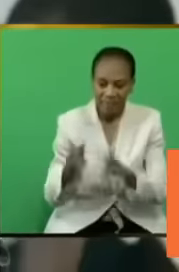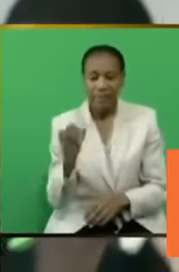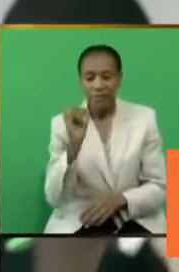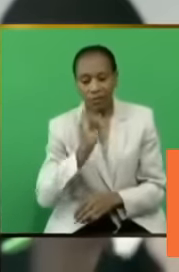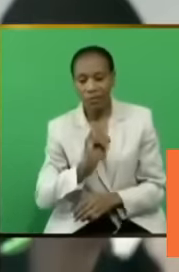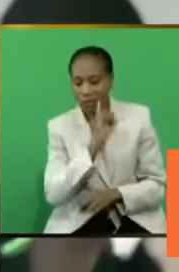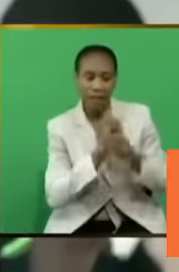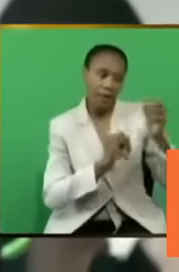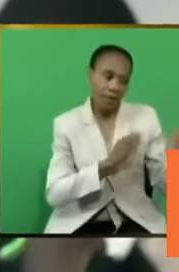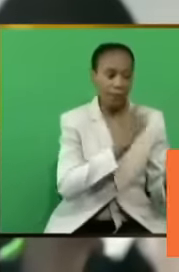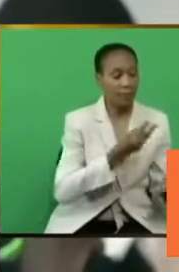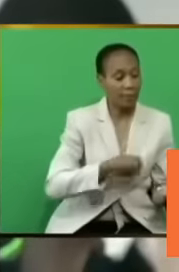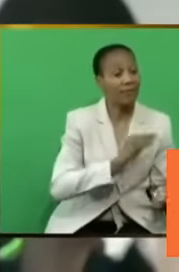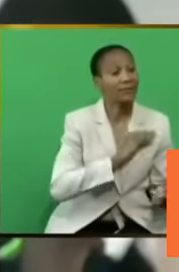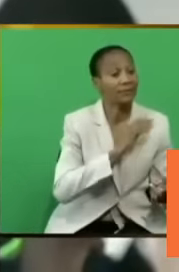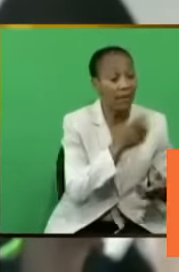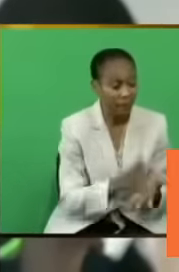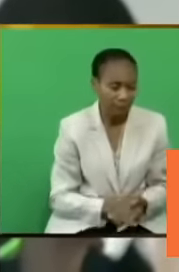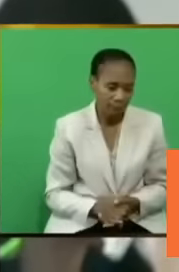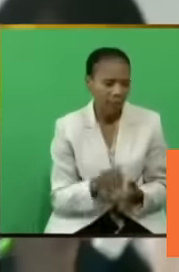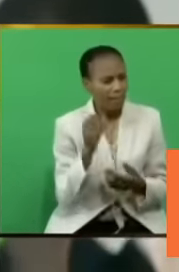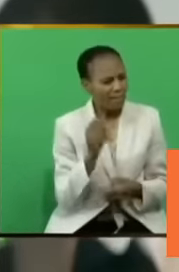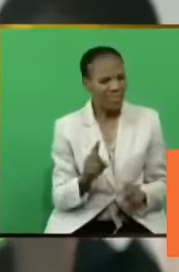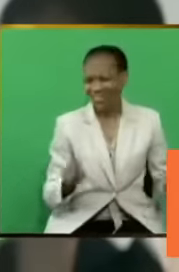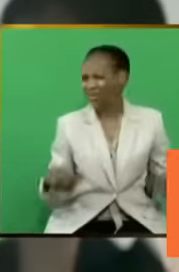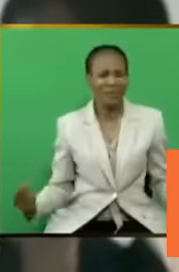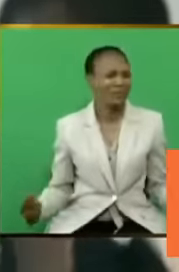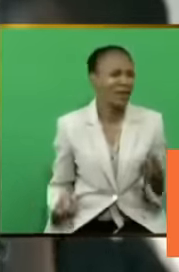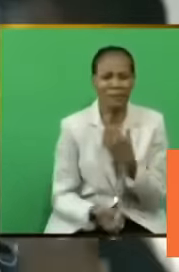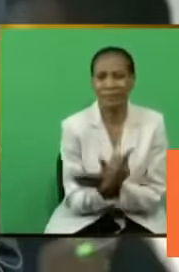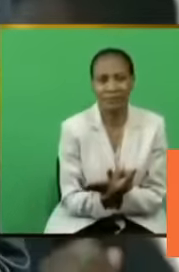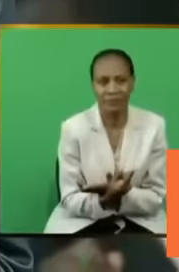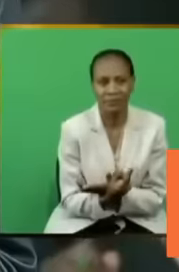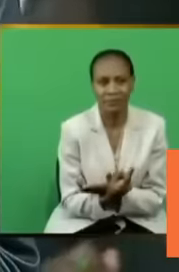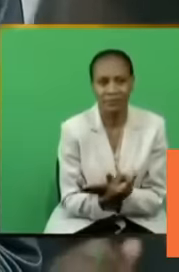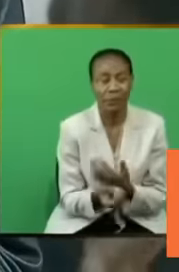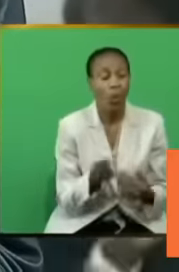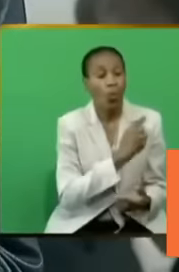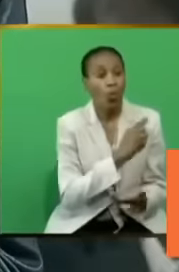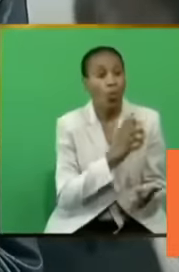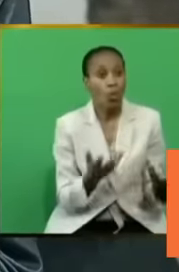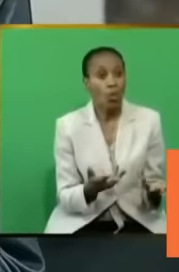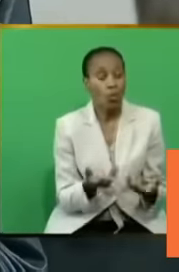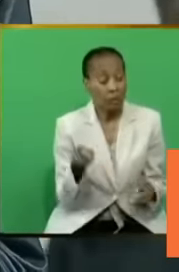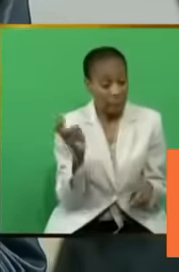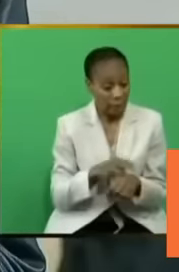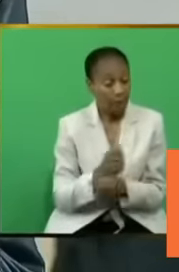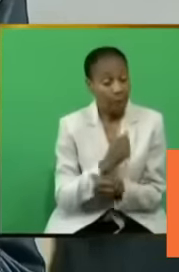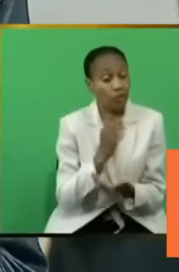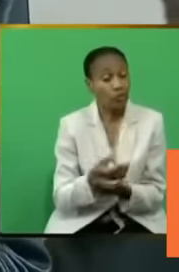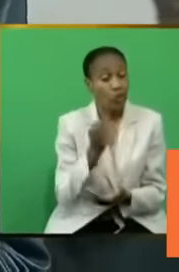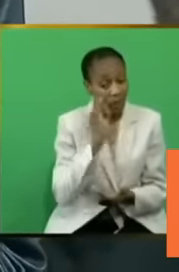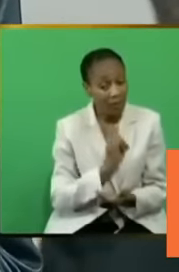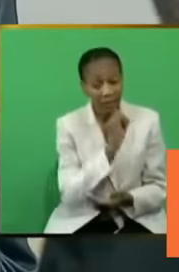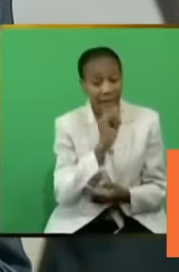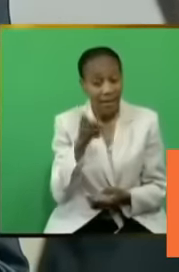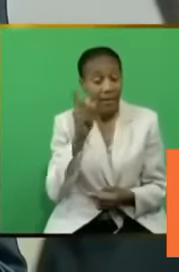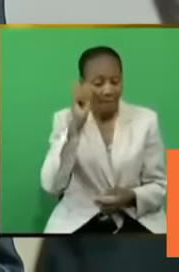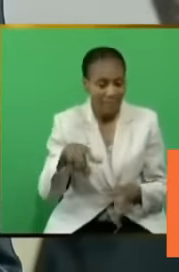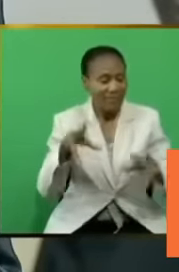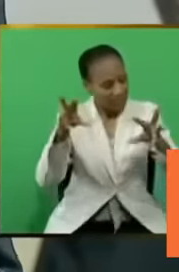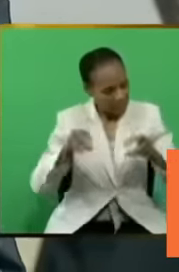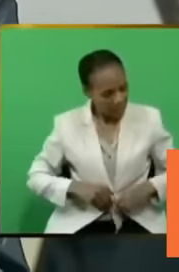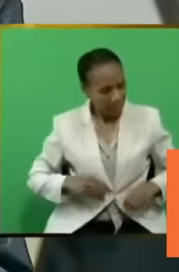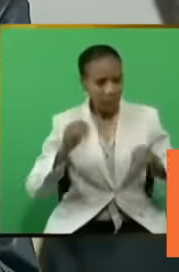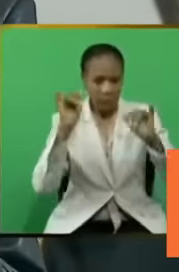and Palestine, but this won't be possible until the right of Israel to exist within safe